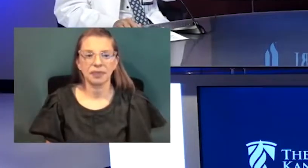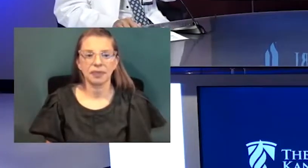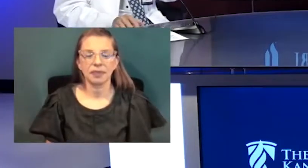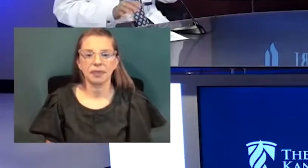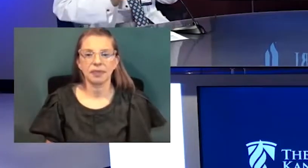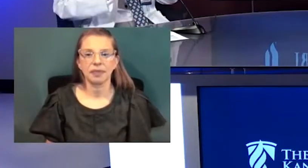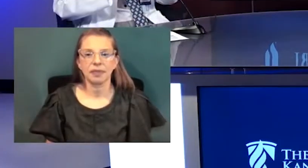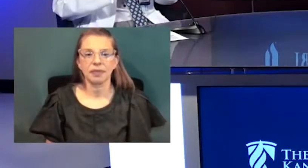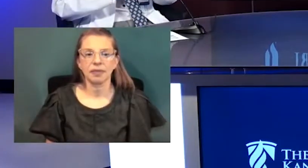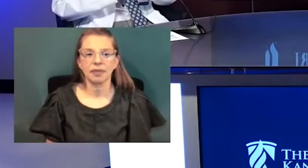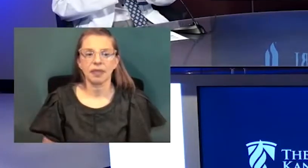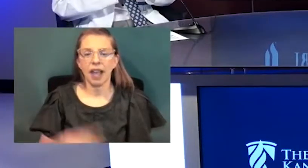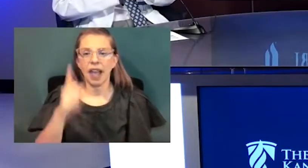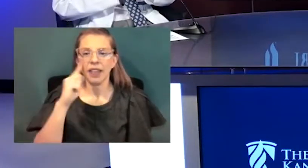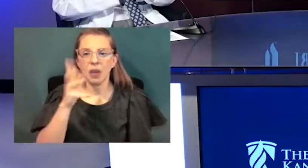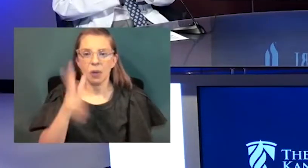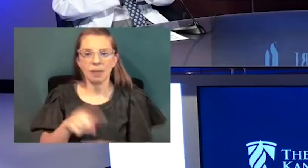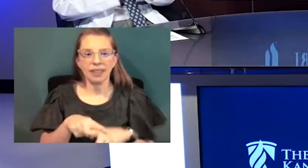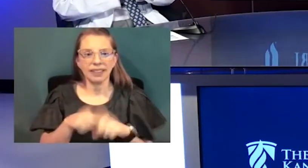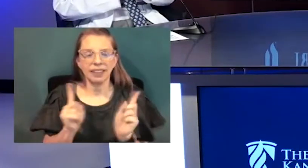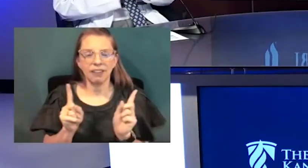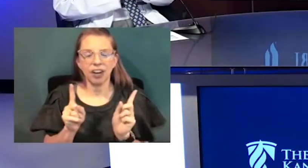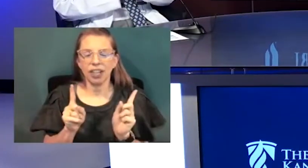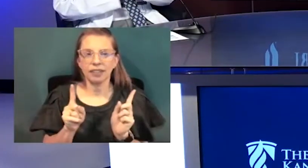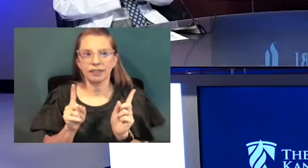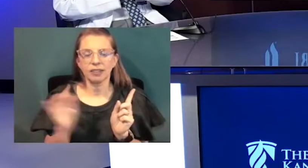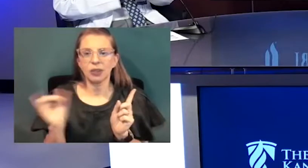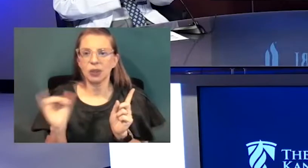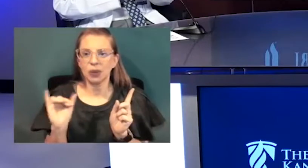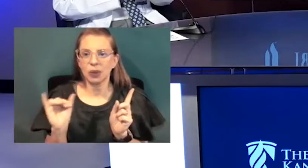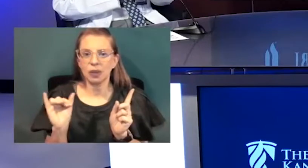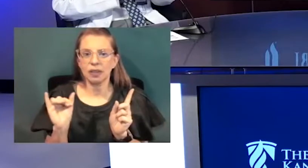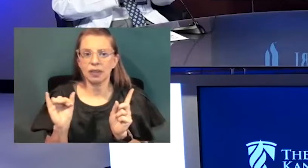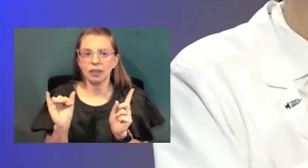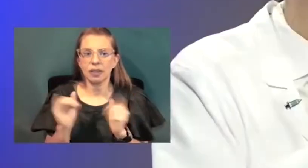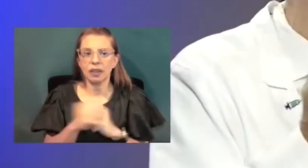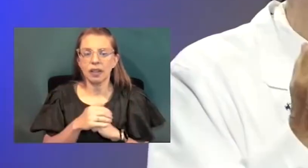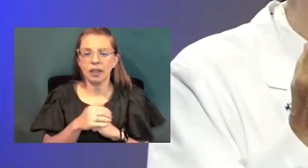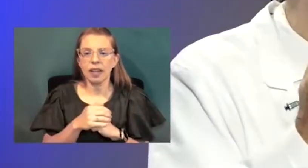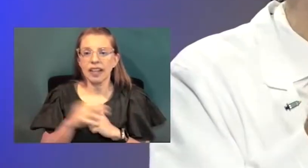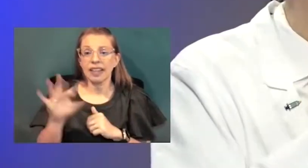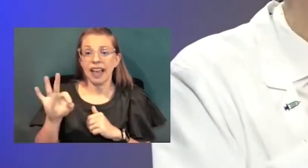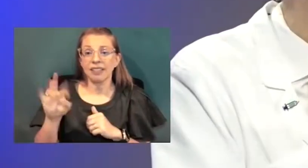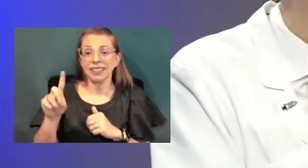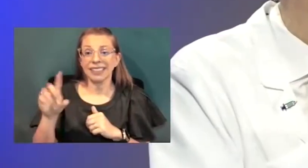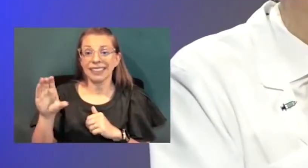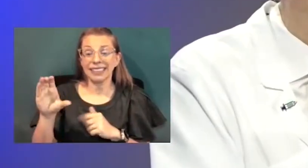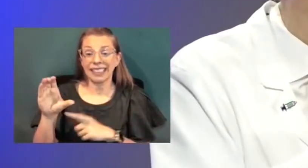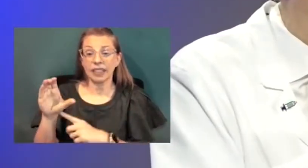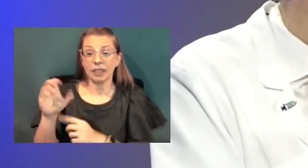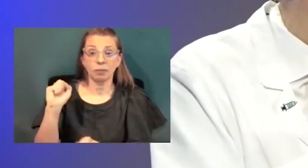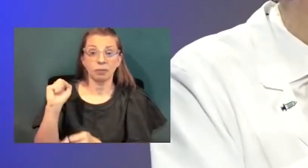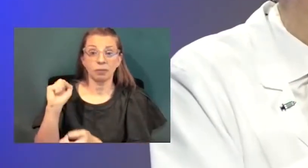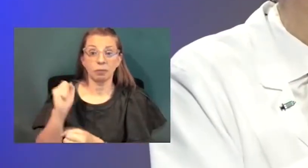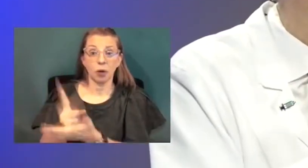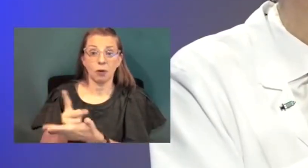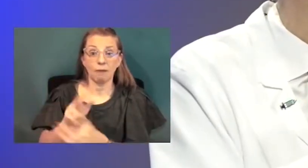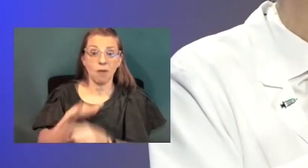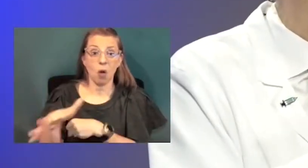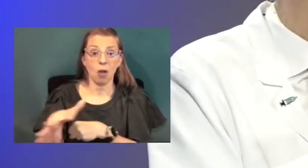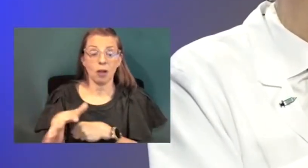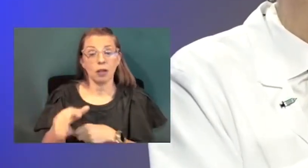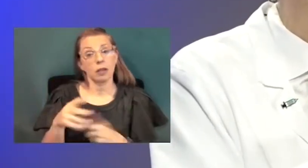going to be a different maker, too, once it receives FDA approval. Because I think we're going to see, and I think we'll be one of those folks, you're going to have to start looking at it and saying, you know,